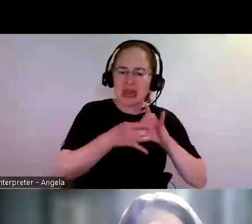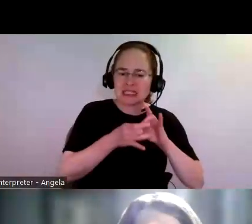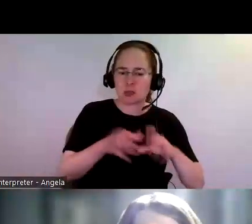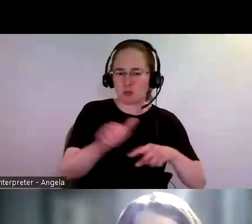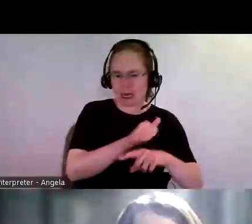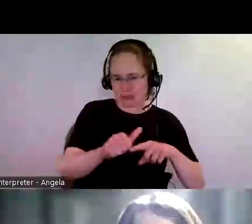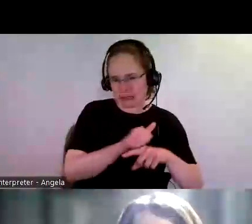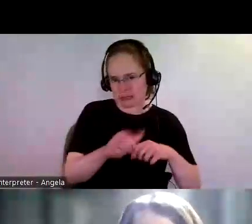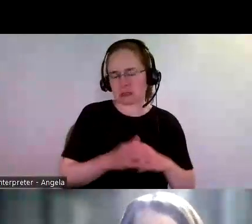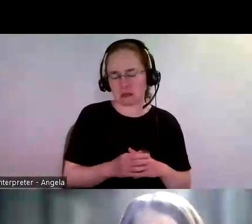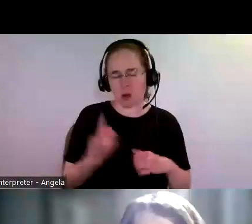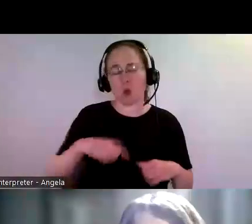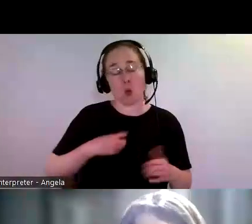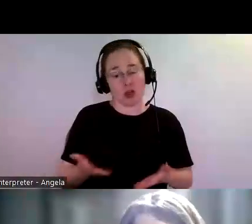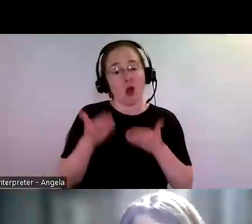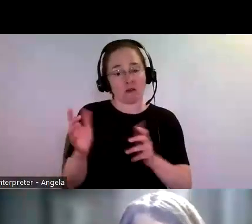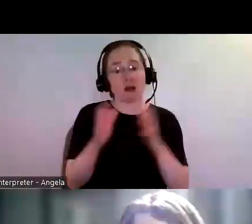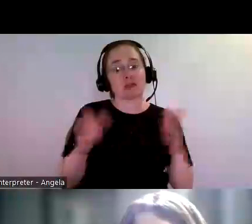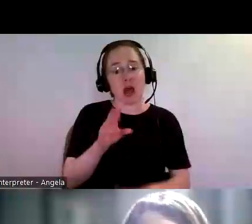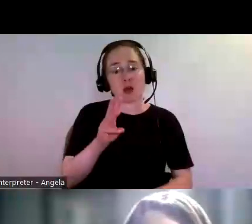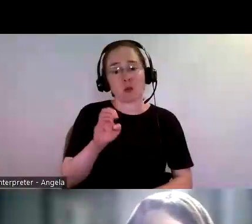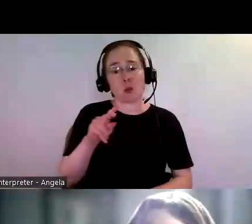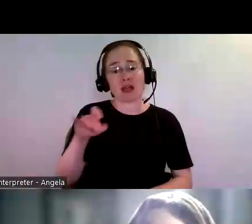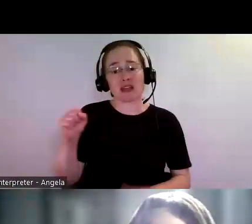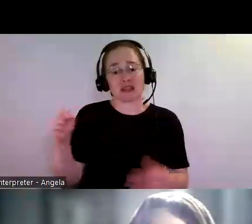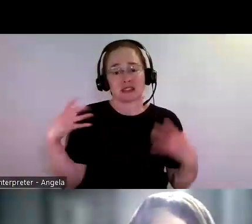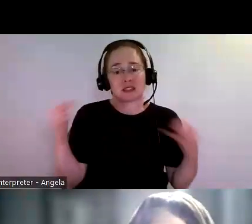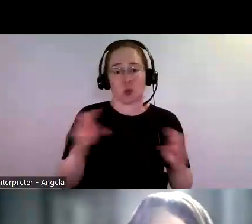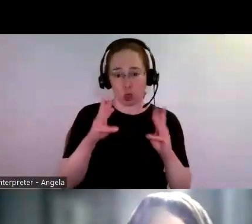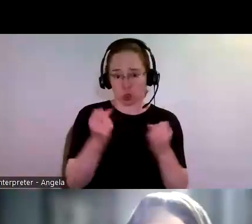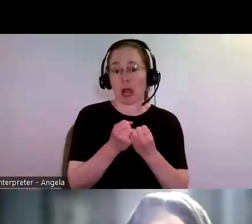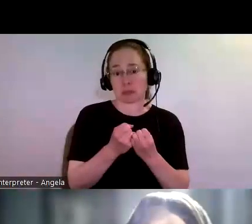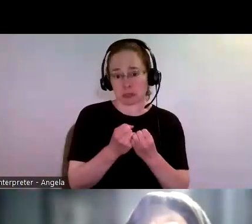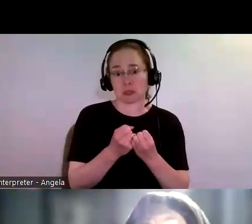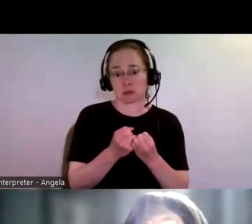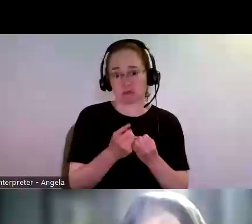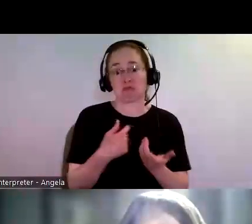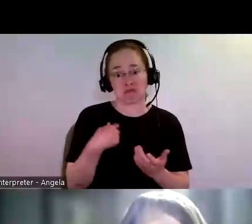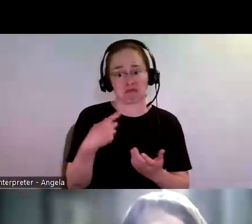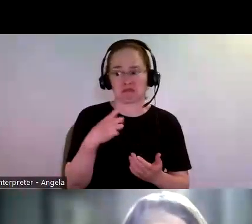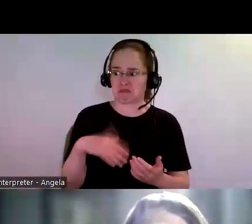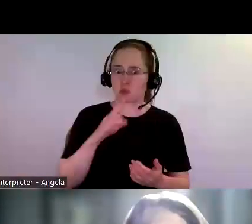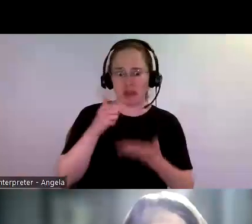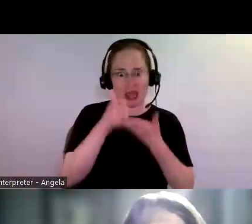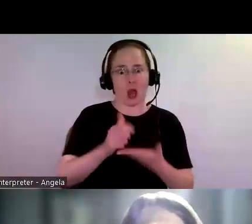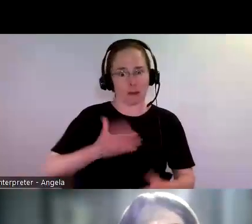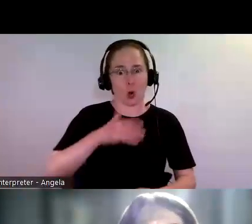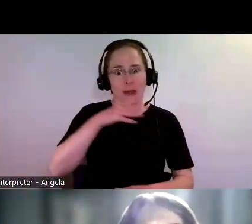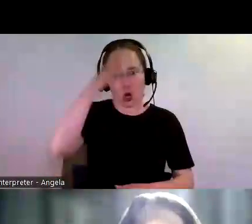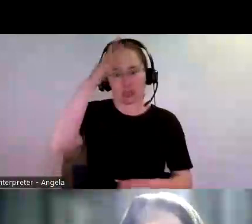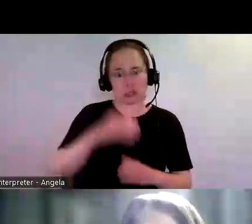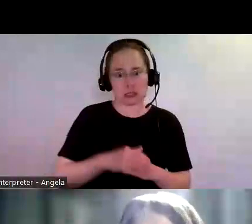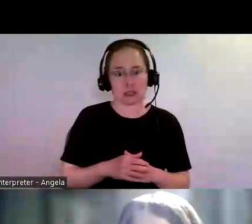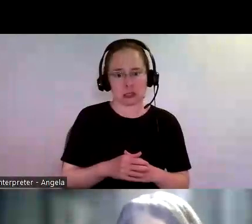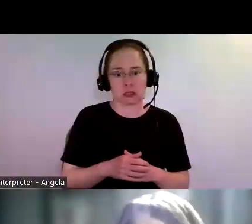a lot of wellness workshops, which I have found have helped our parents immensely, because a lot of them